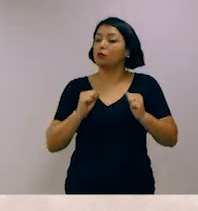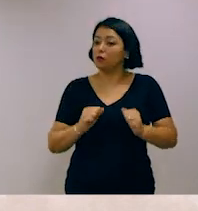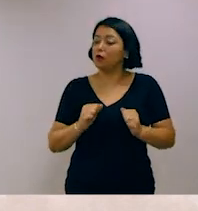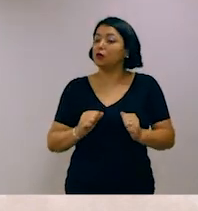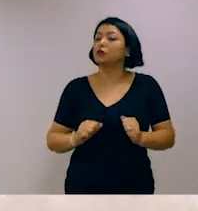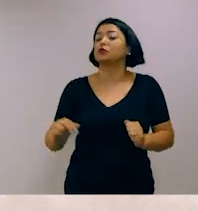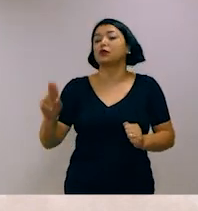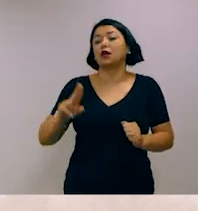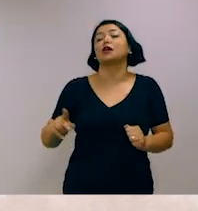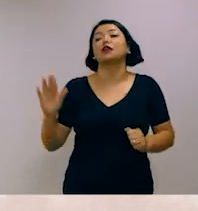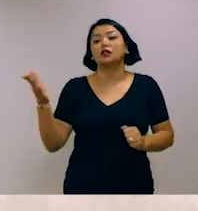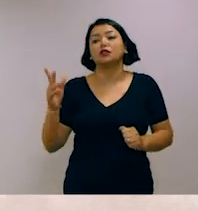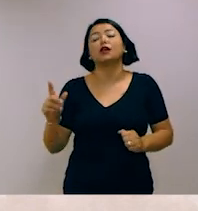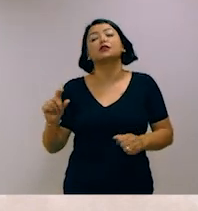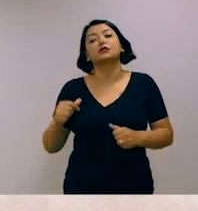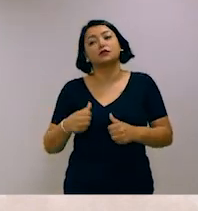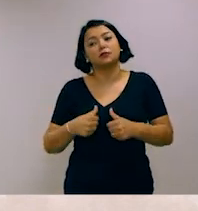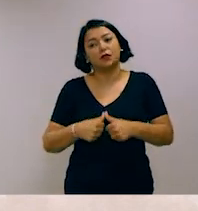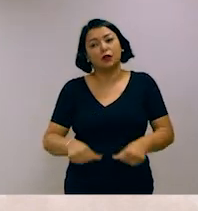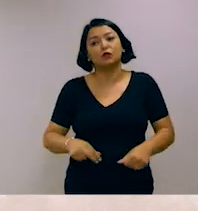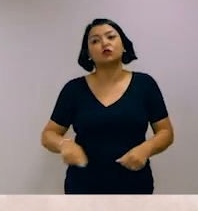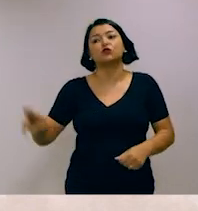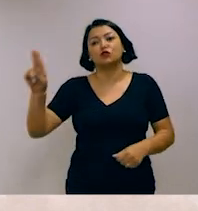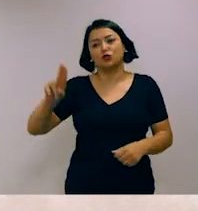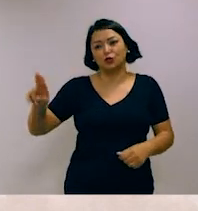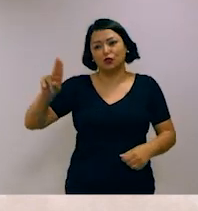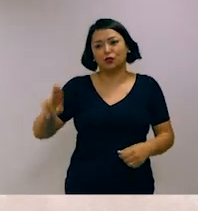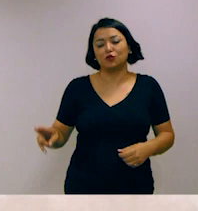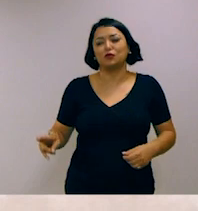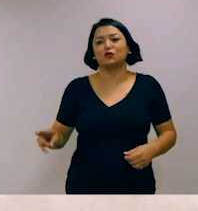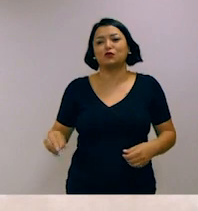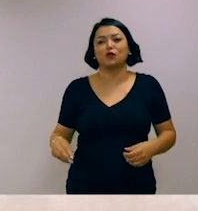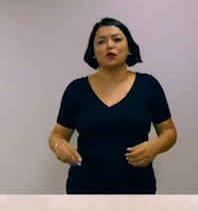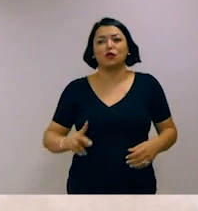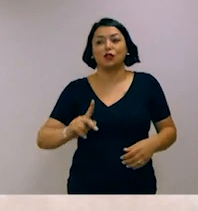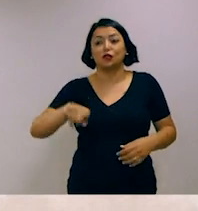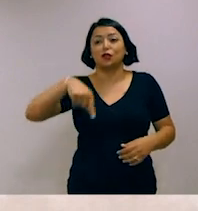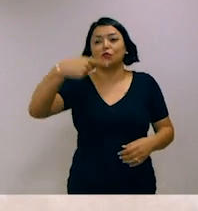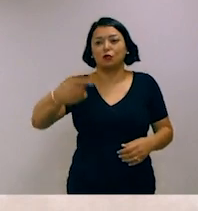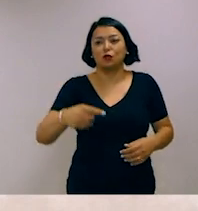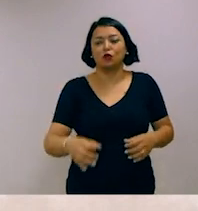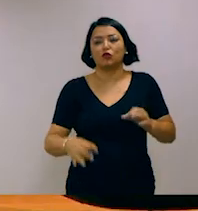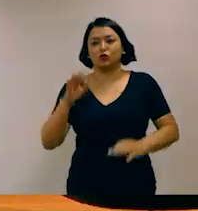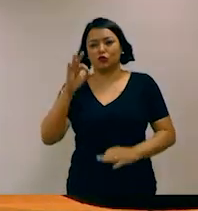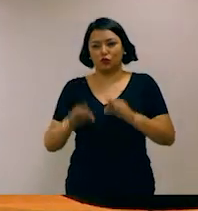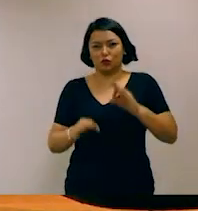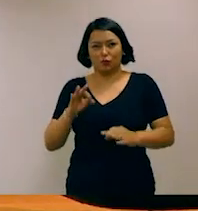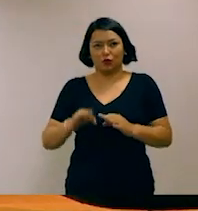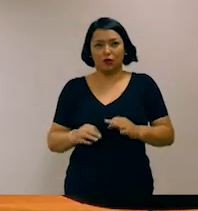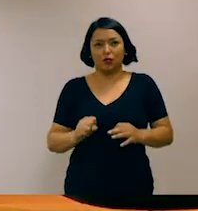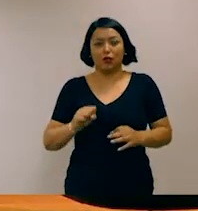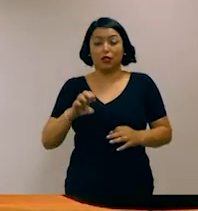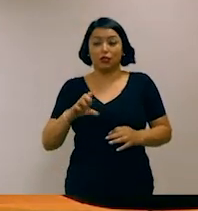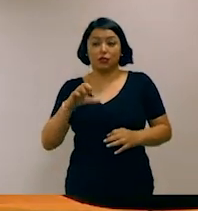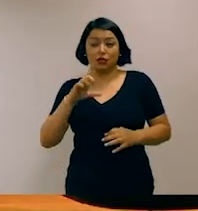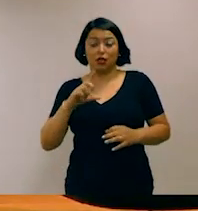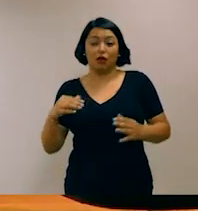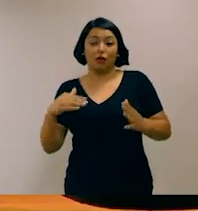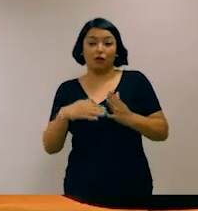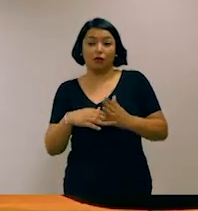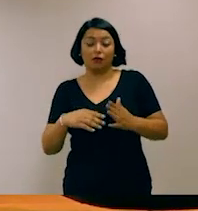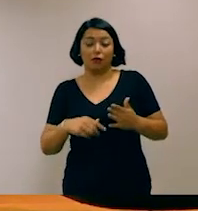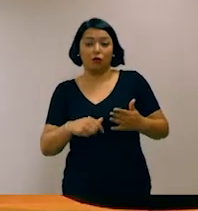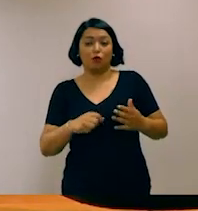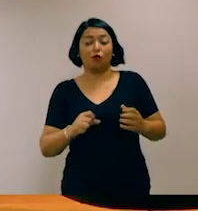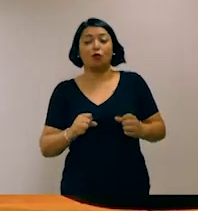errors, information added later on. And now we have a pilot project to use the solution during the